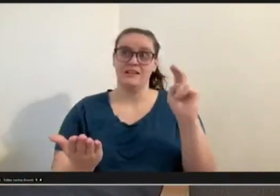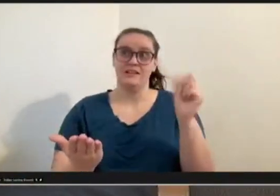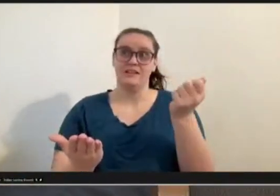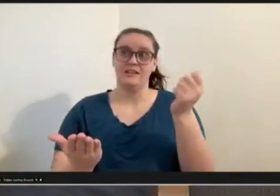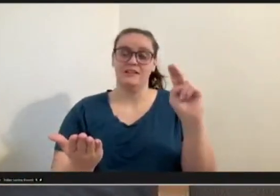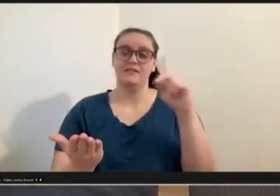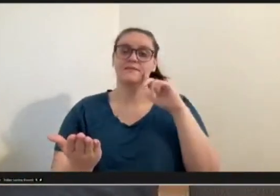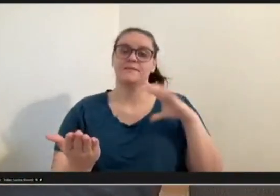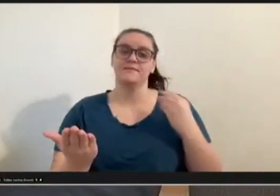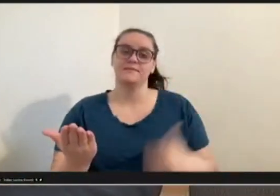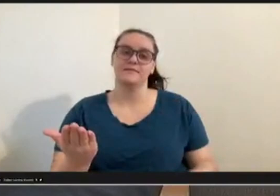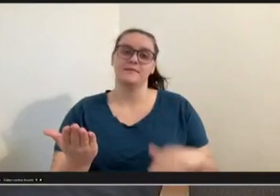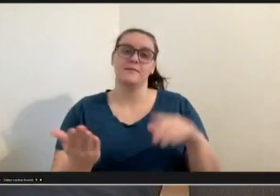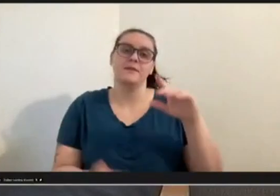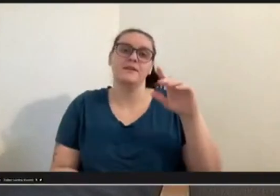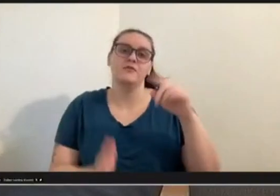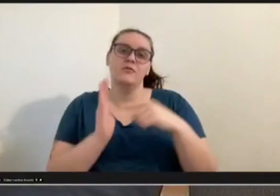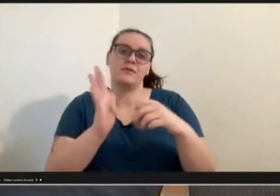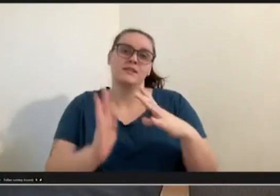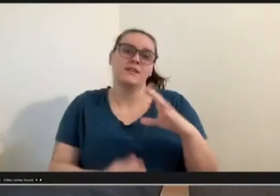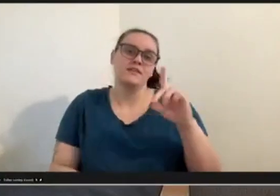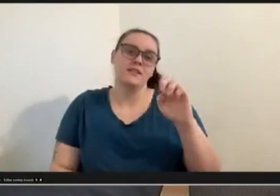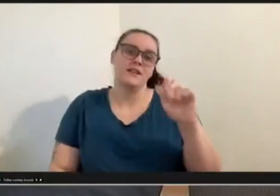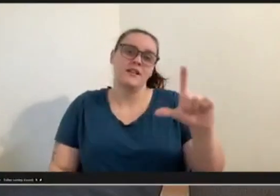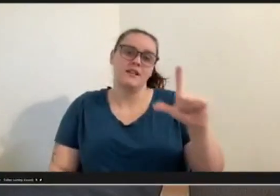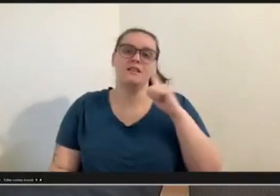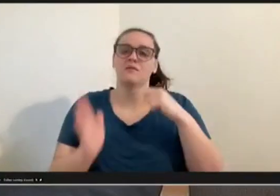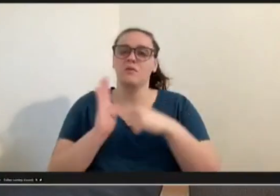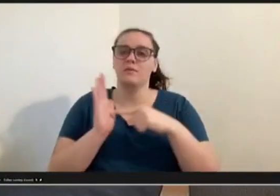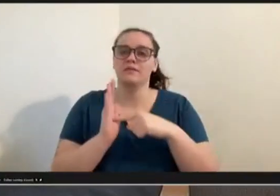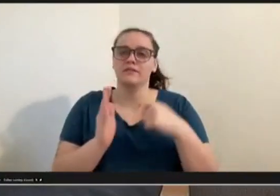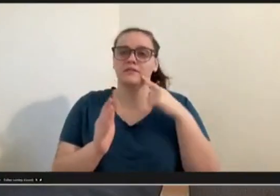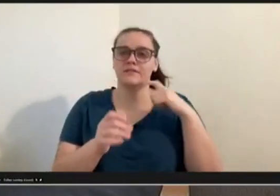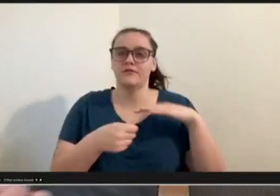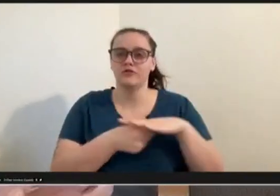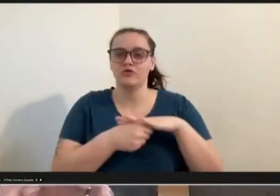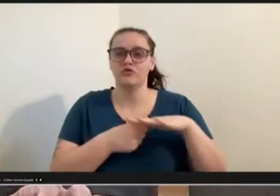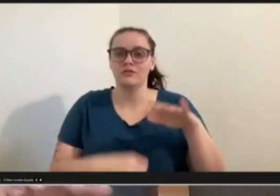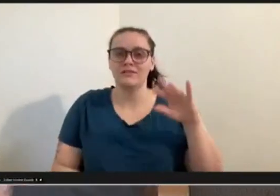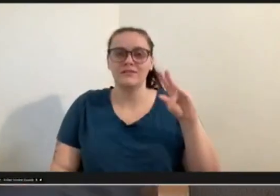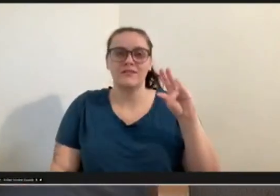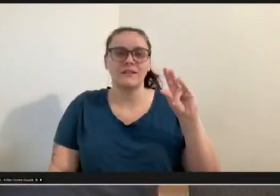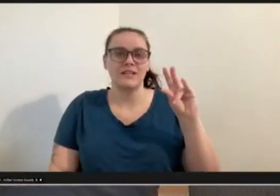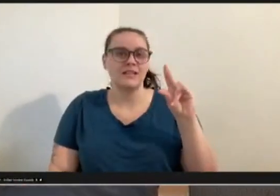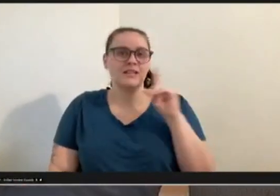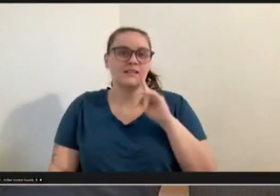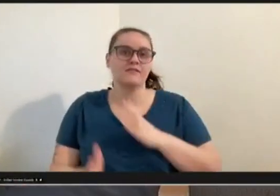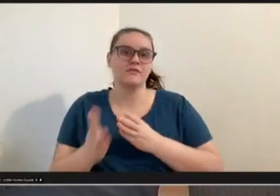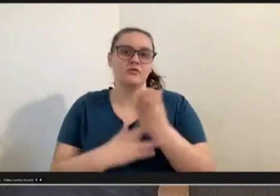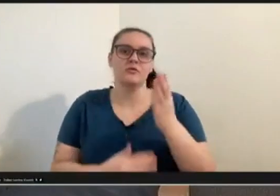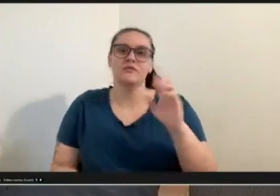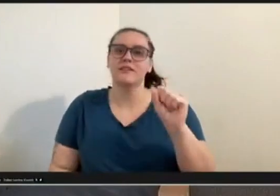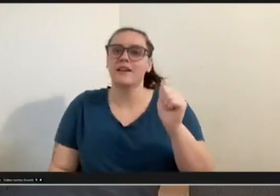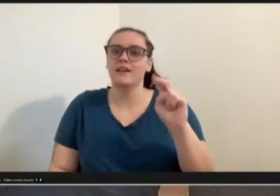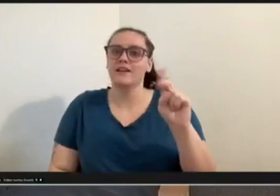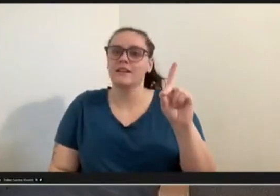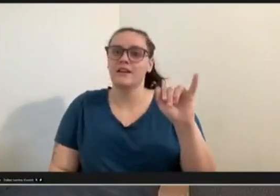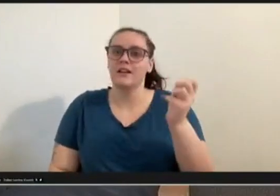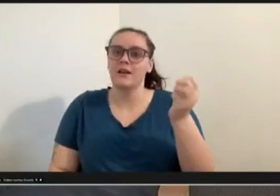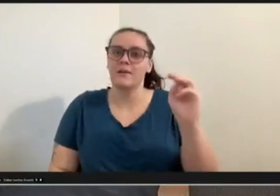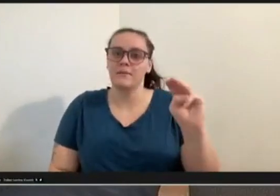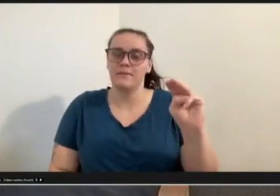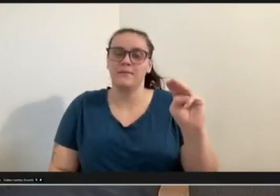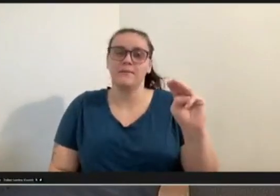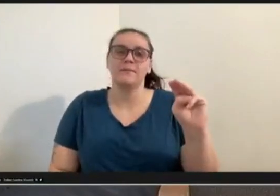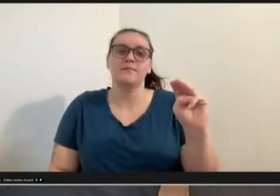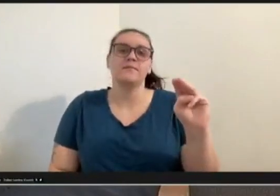District 17, East Salem through the majestic Santiam Canyon. I'm here to oppose the amended versions of House